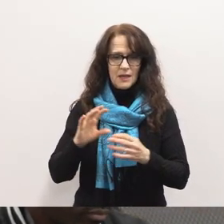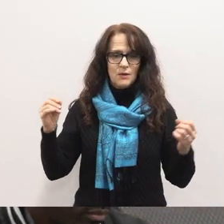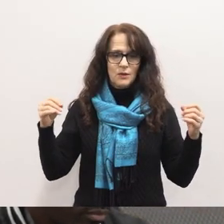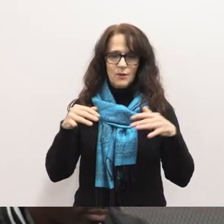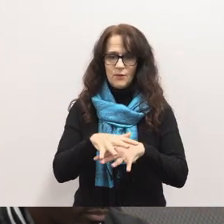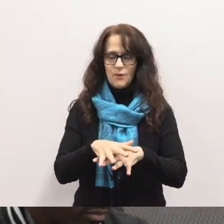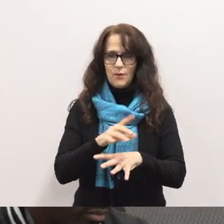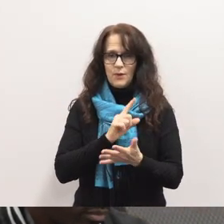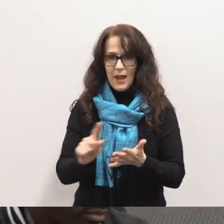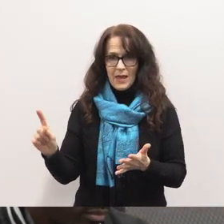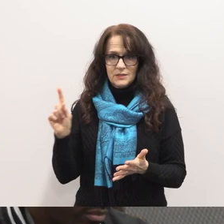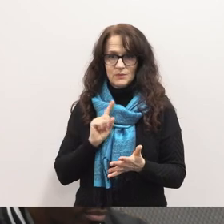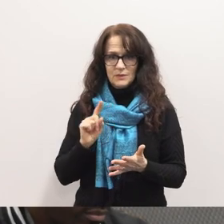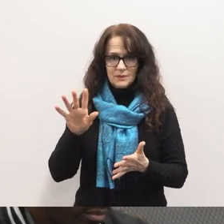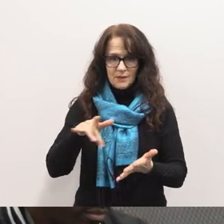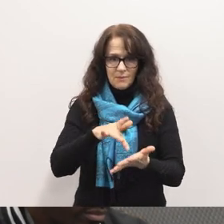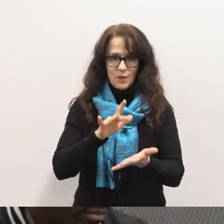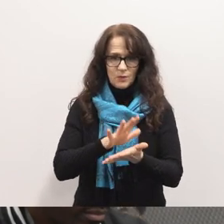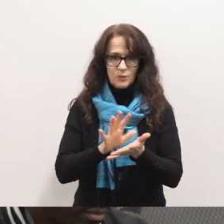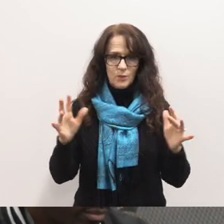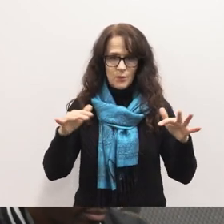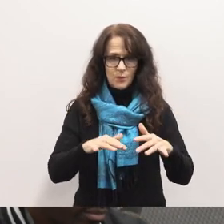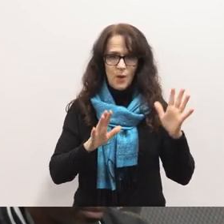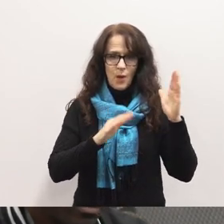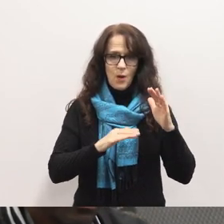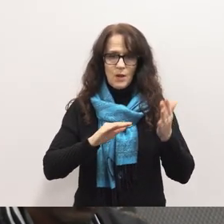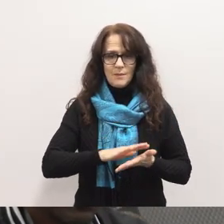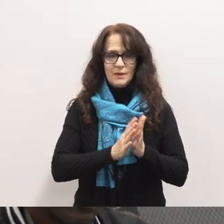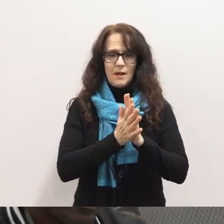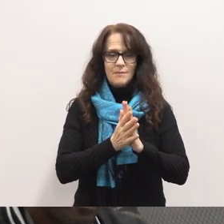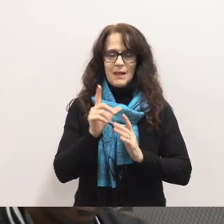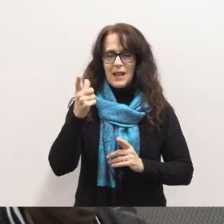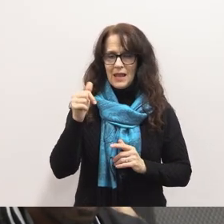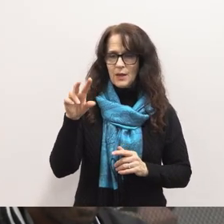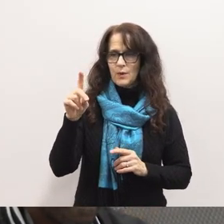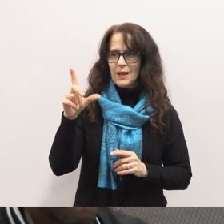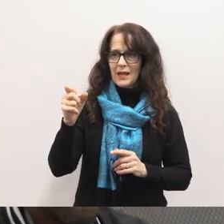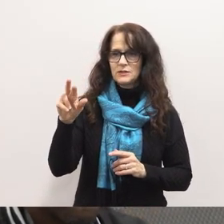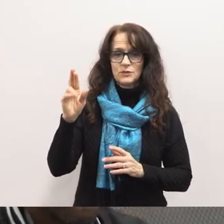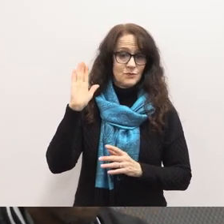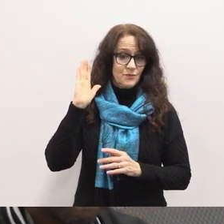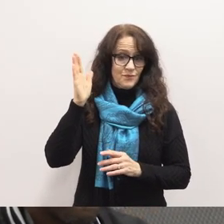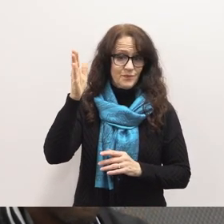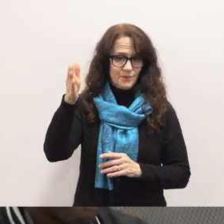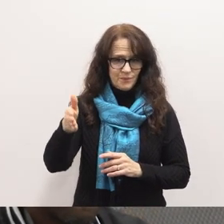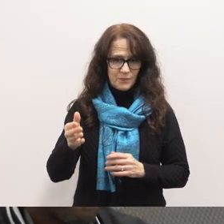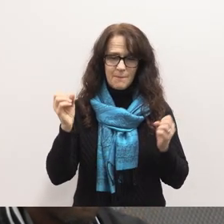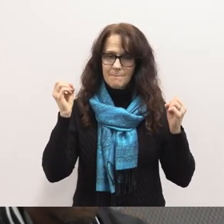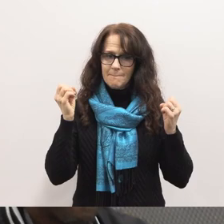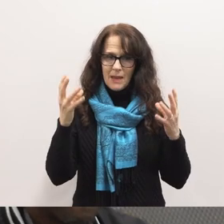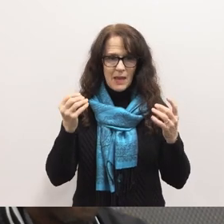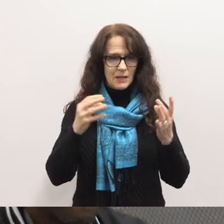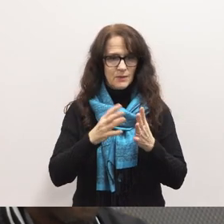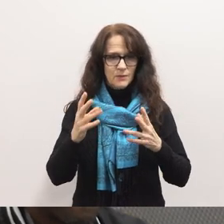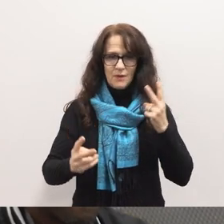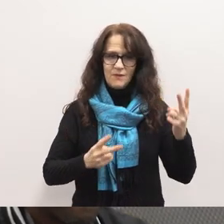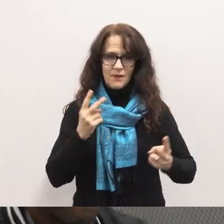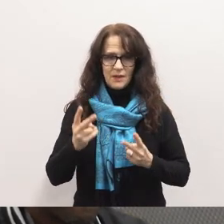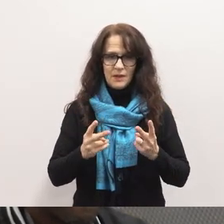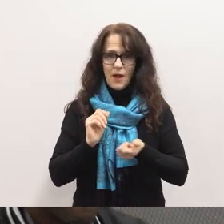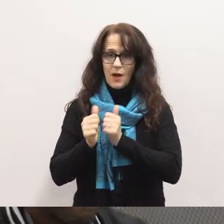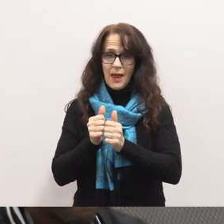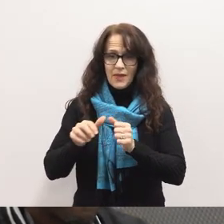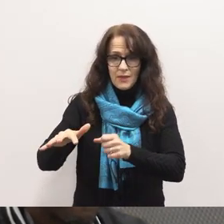schoolers who hopefully will become Lakewood Lancers in the future. There was a good turnout and many students visited our athletic